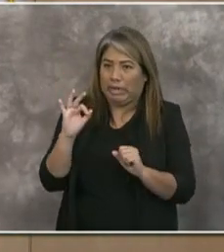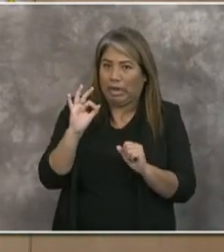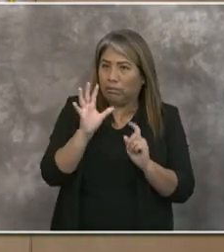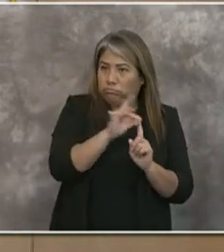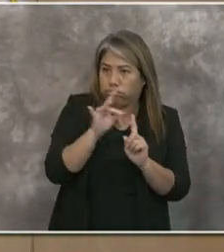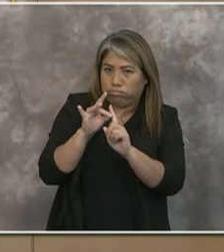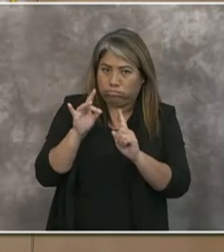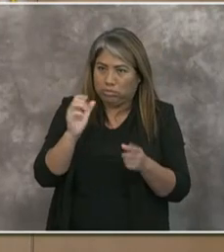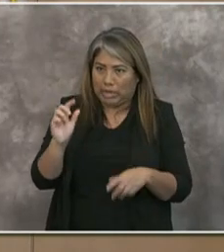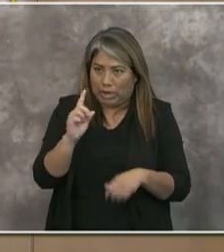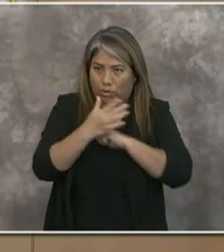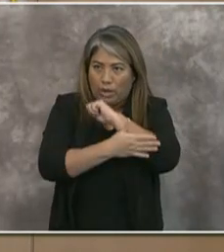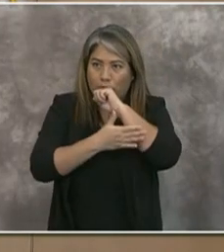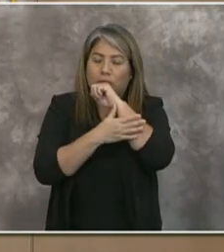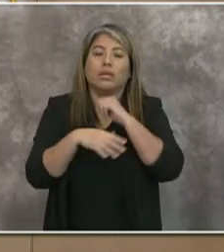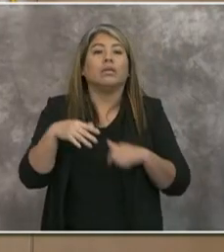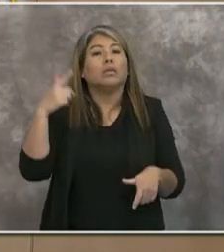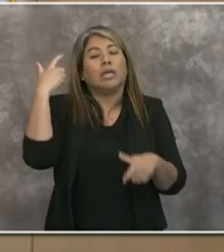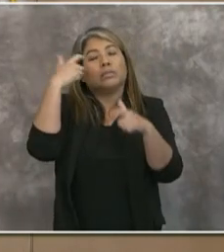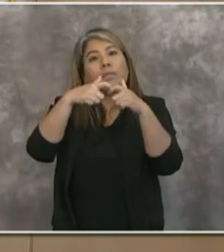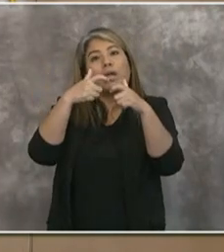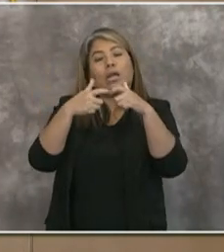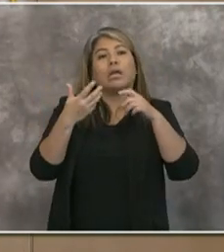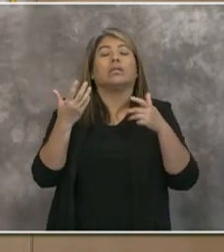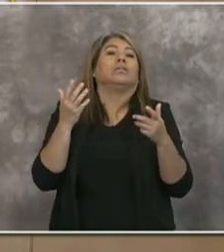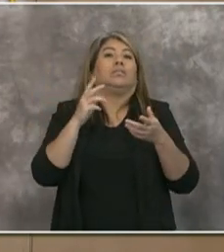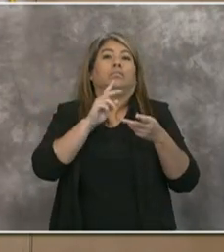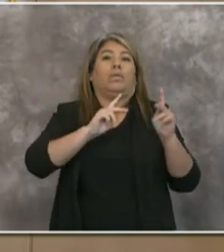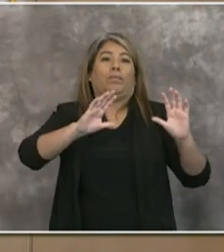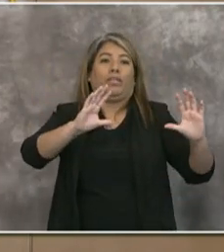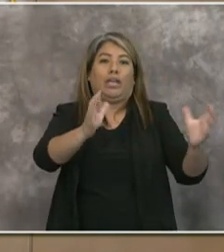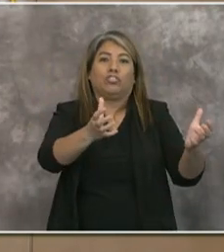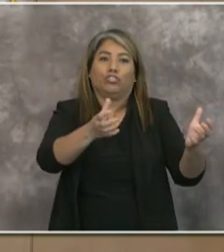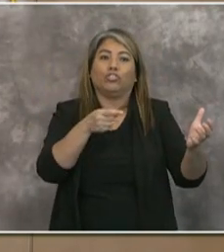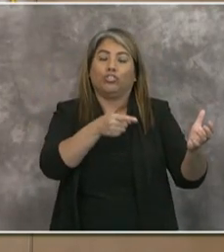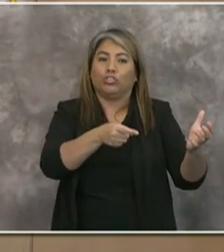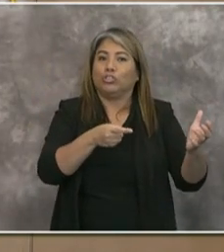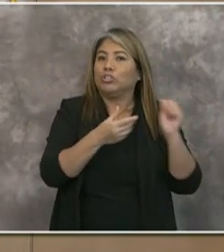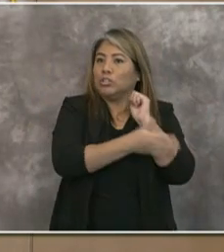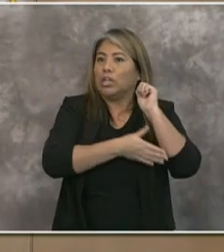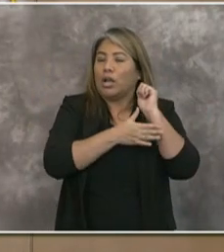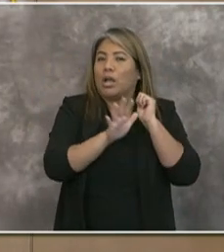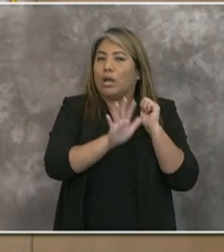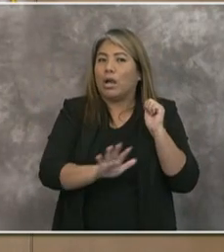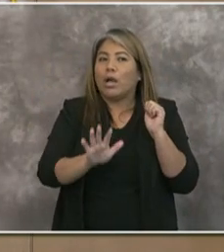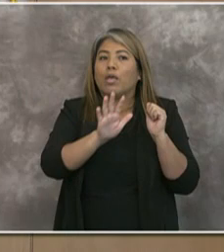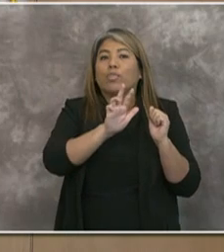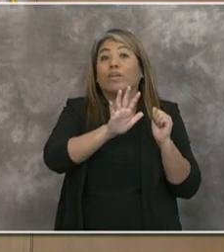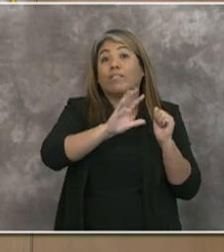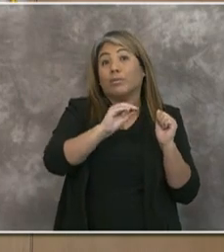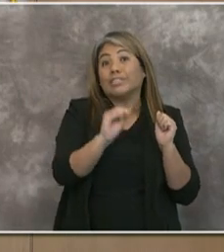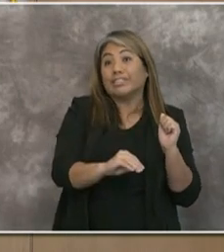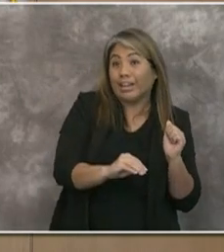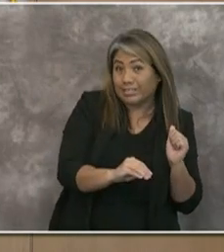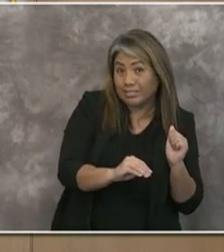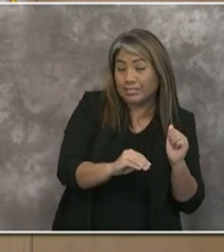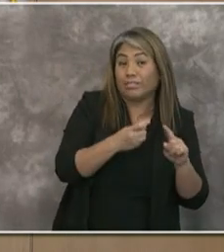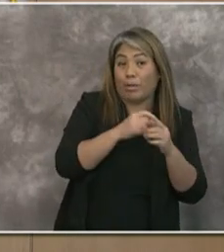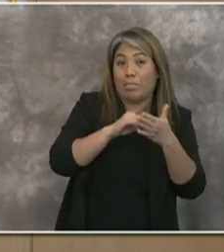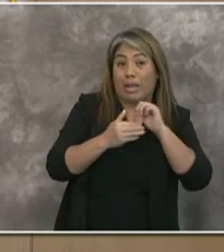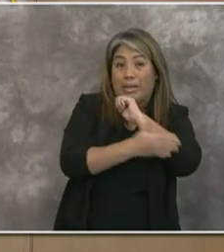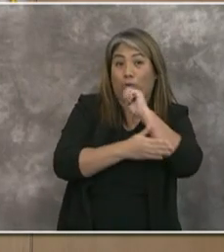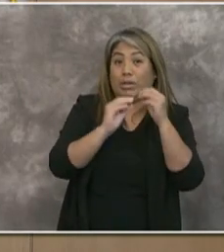San Diego County. The Hispanic population is in the county is approximately 35%. Has the